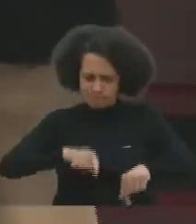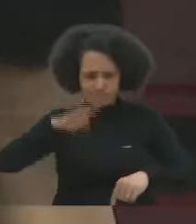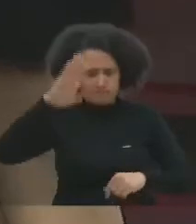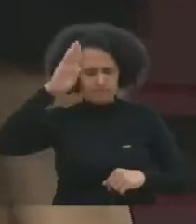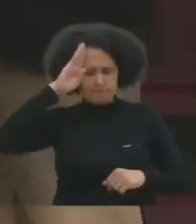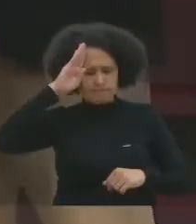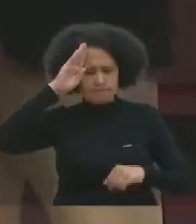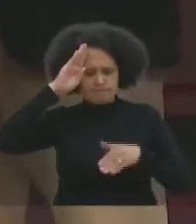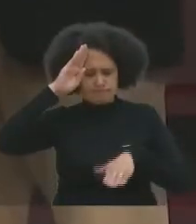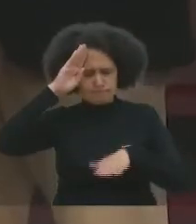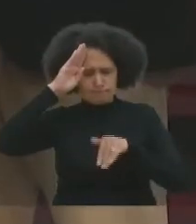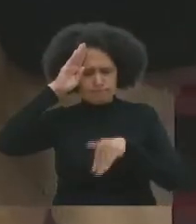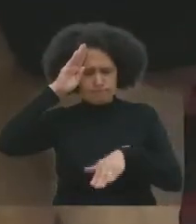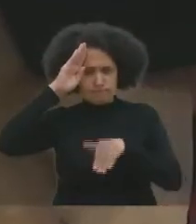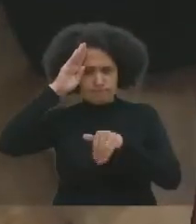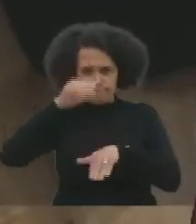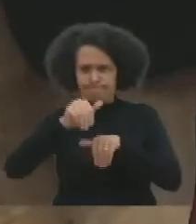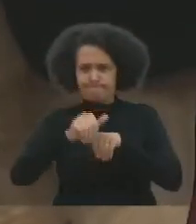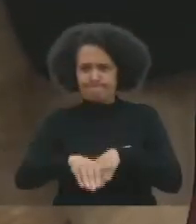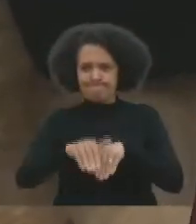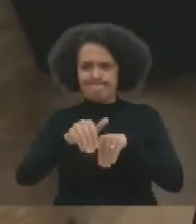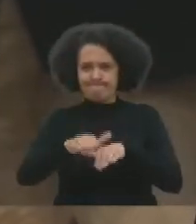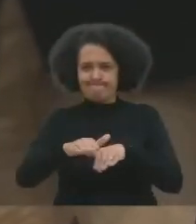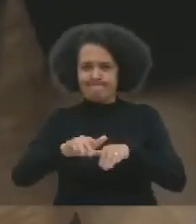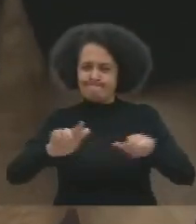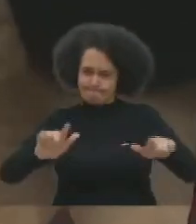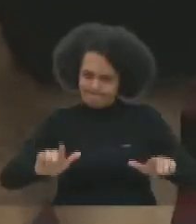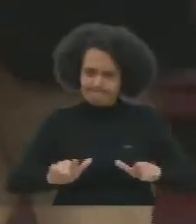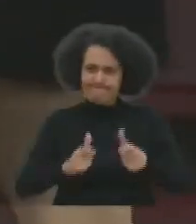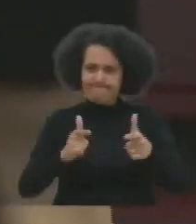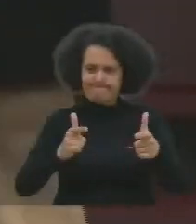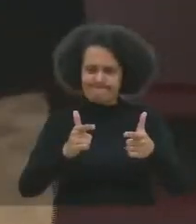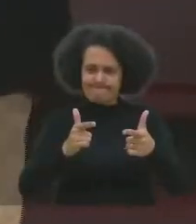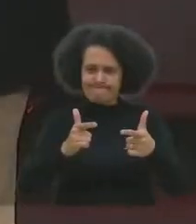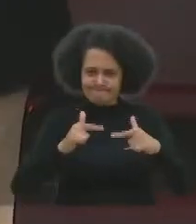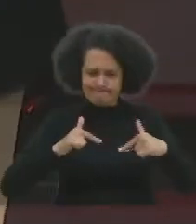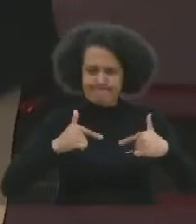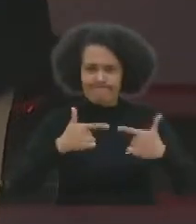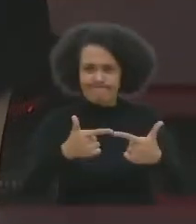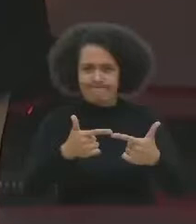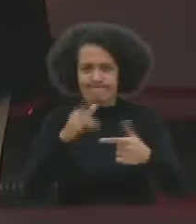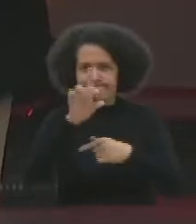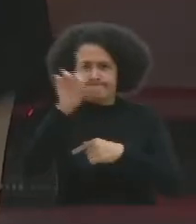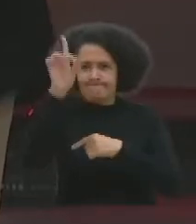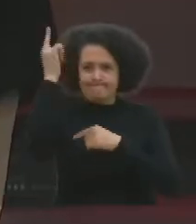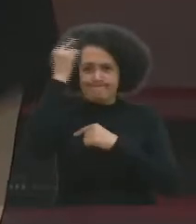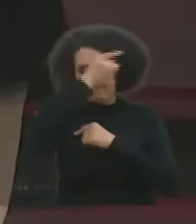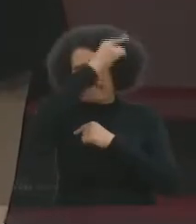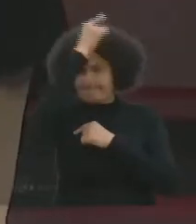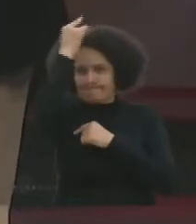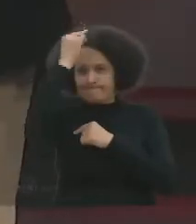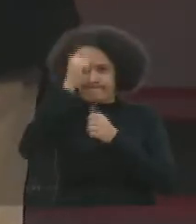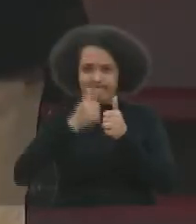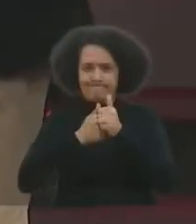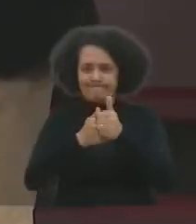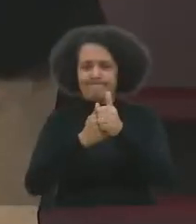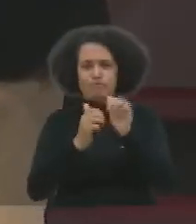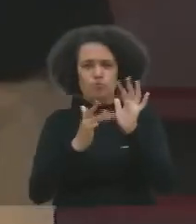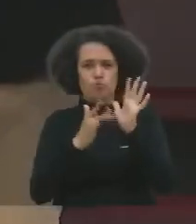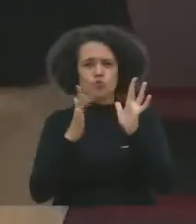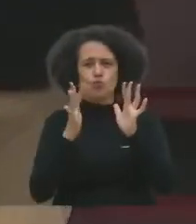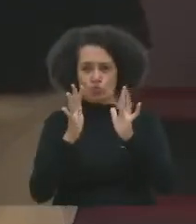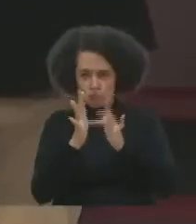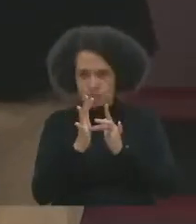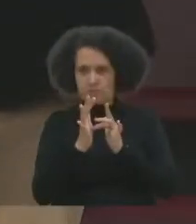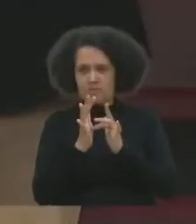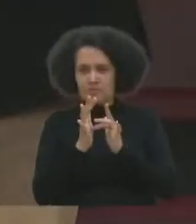em batalha. With our holy God. Com o nosso Deus Santo. Following Jesus. Seguindo Jesus. The captain